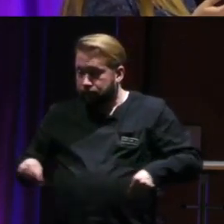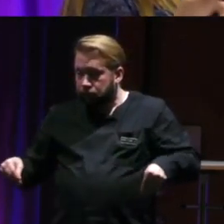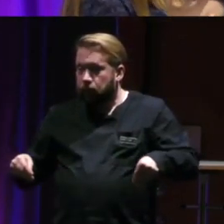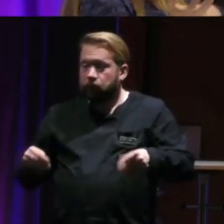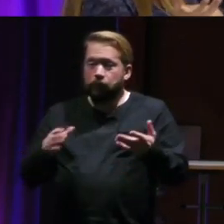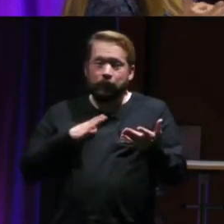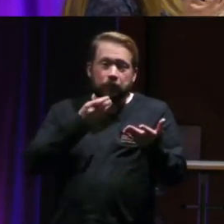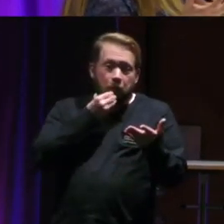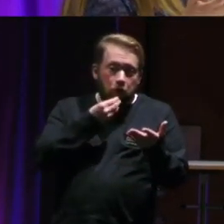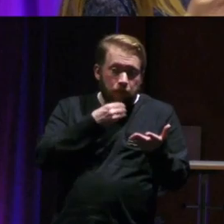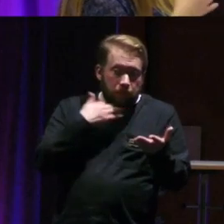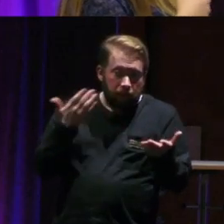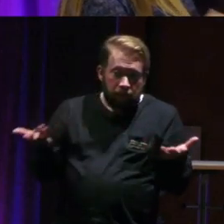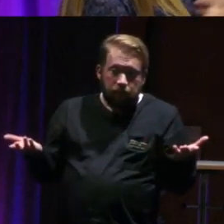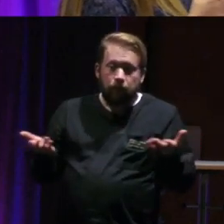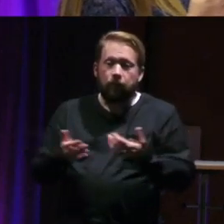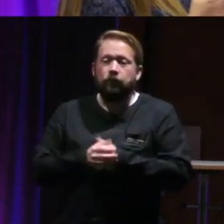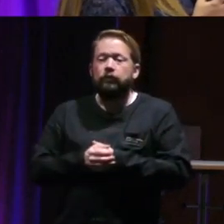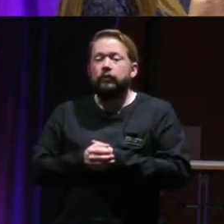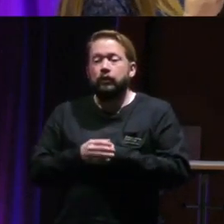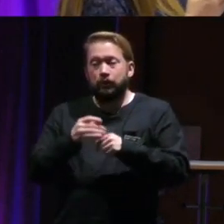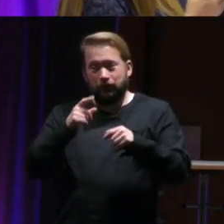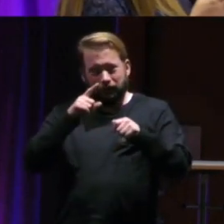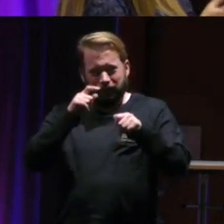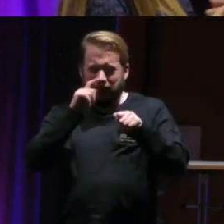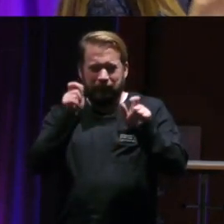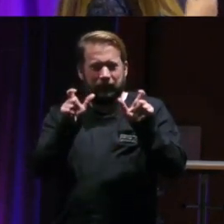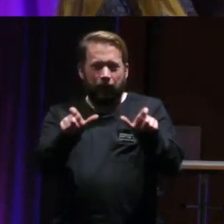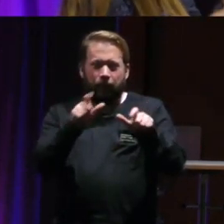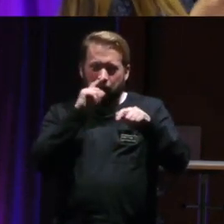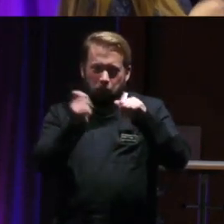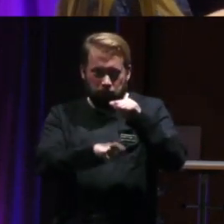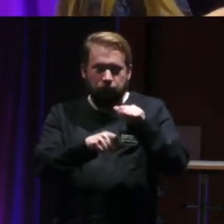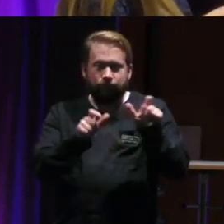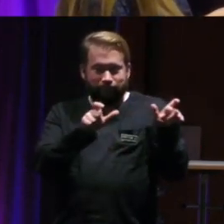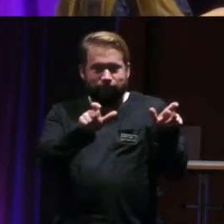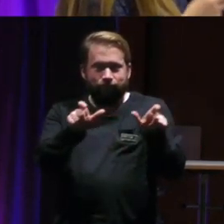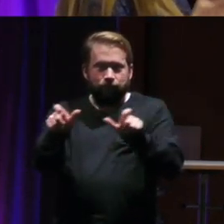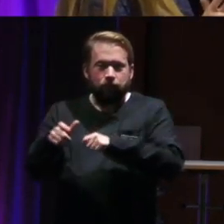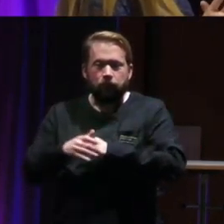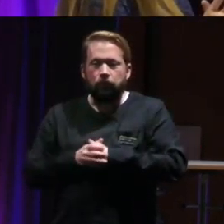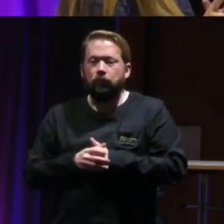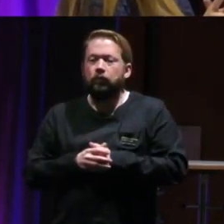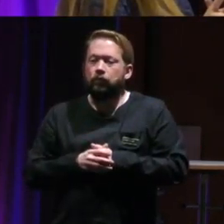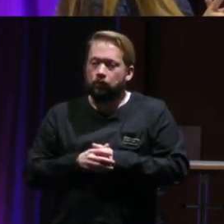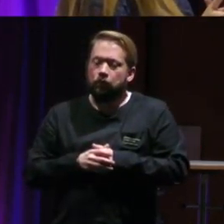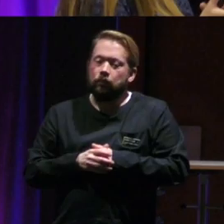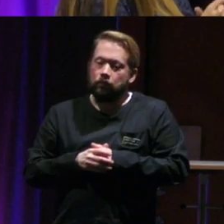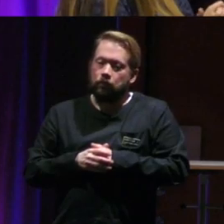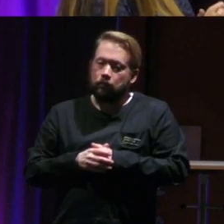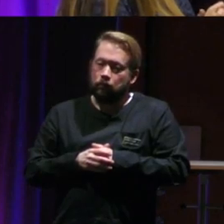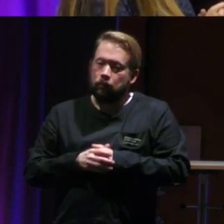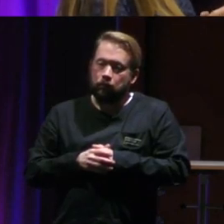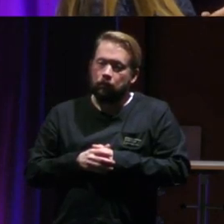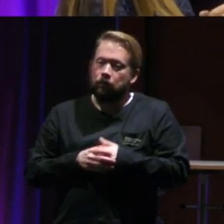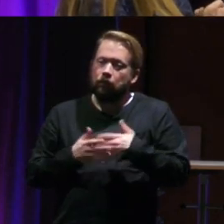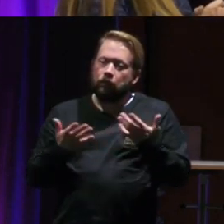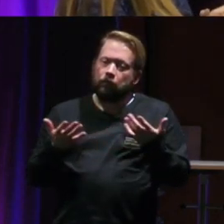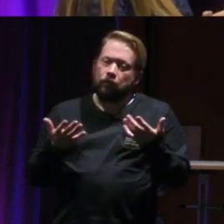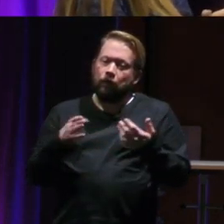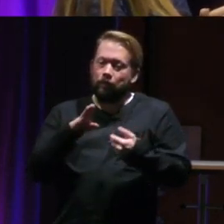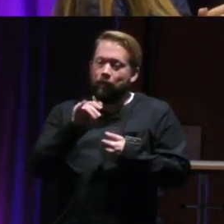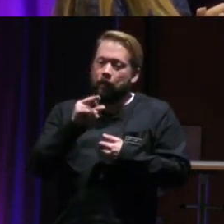like that. The sanctions. I mean, of course there must be movements in that direction as well. I never heard about